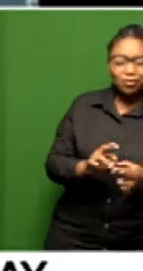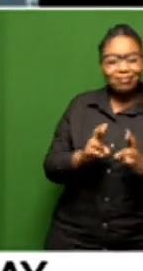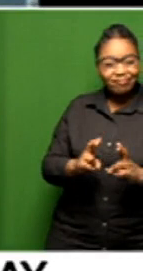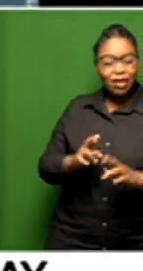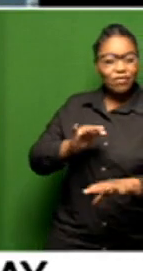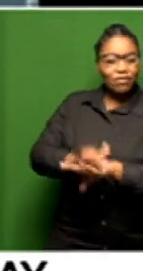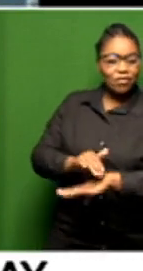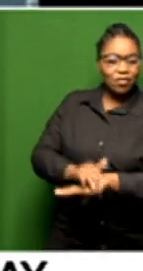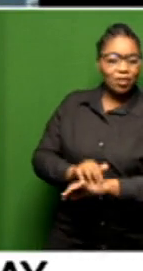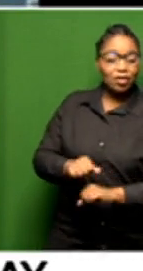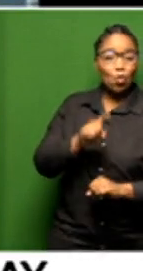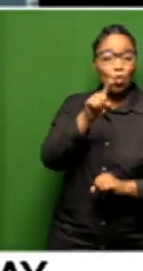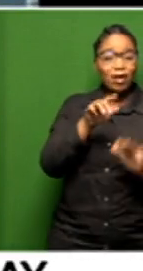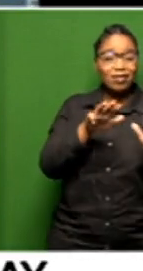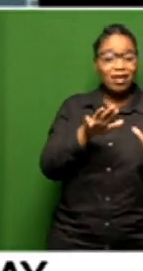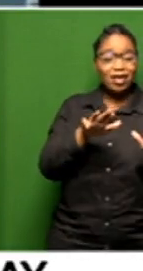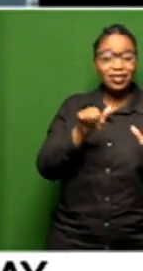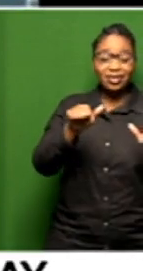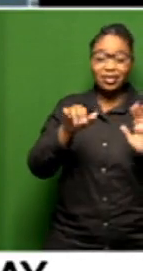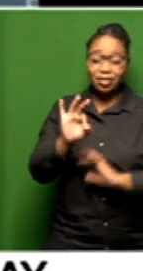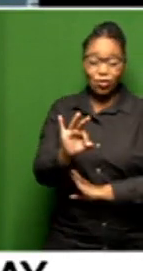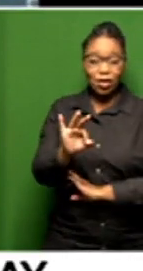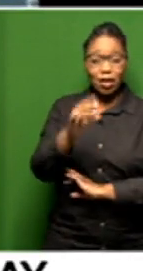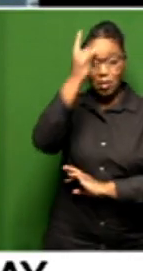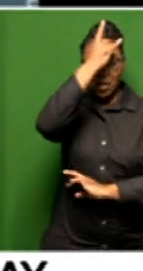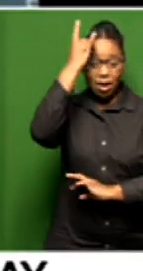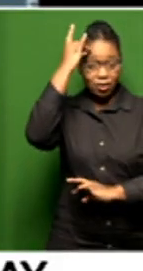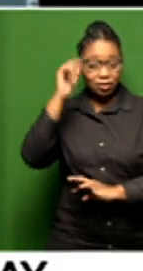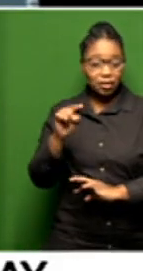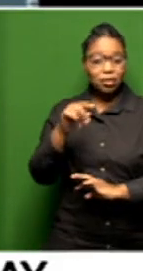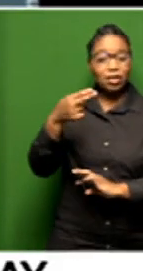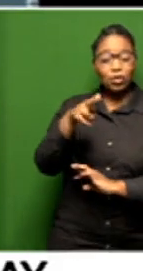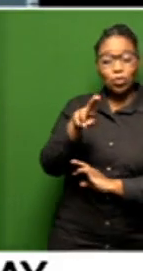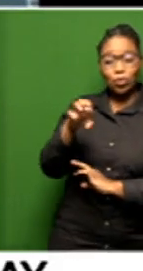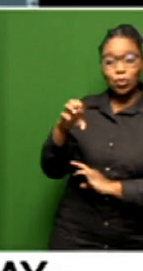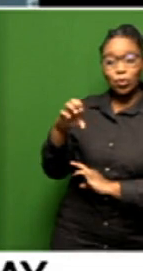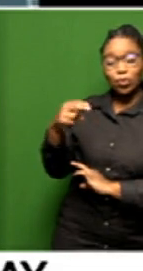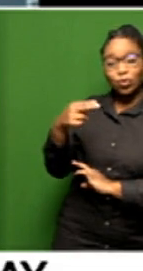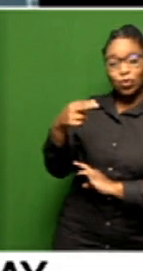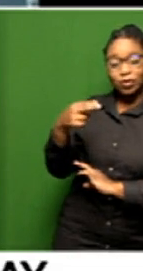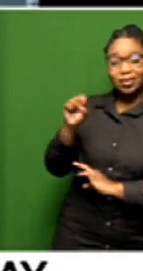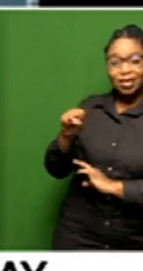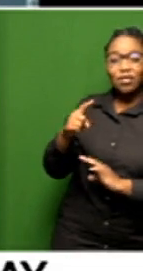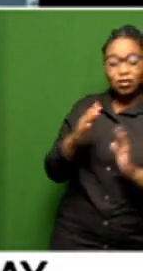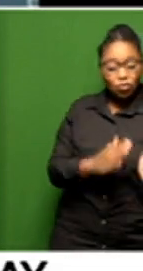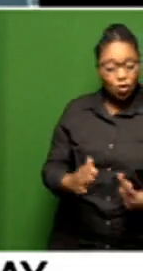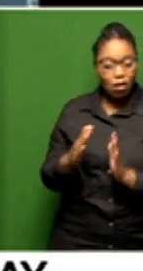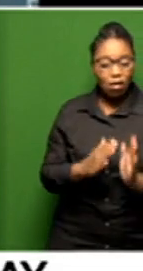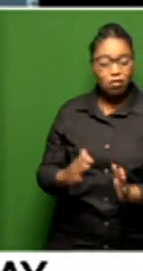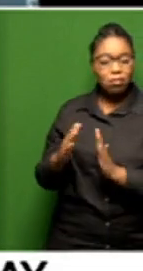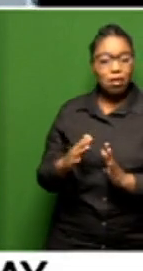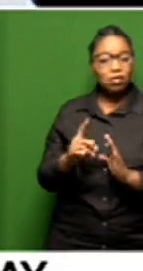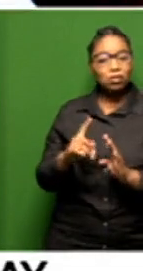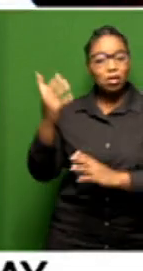In 1963, for instance, March 1963, Langston Hughes organized a lecture series for